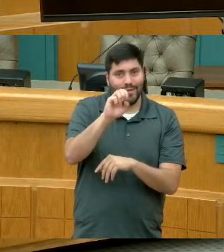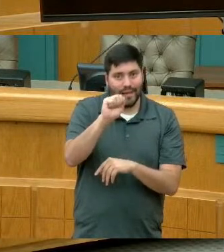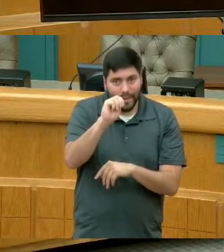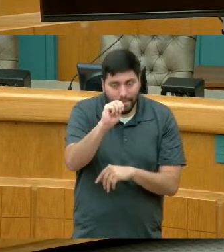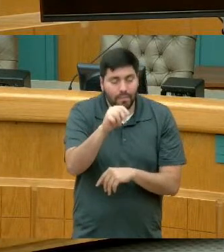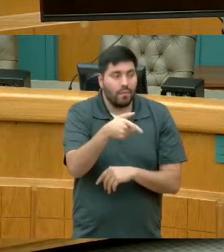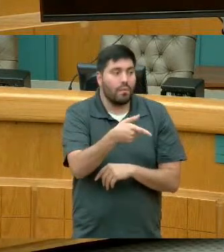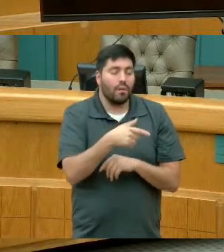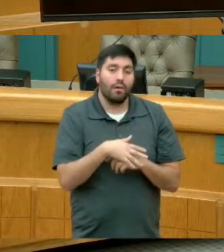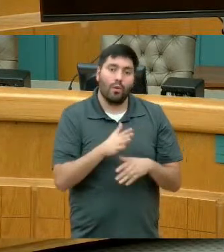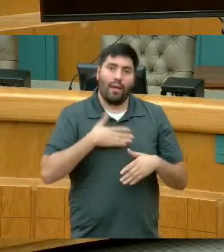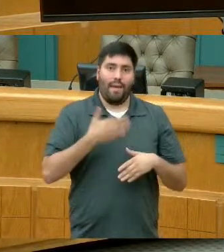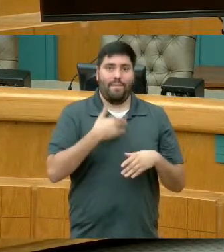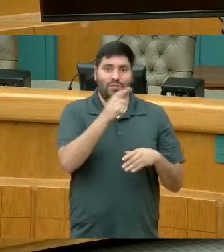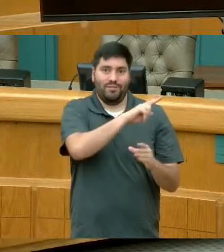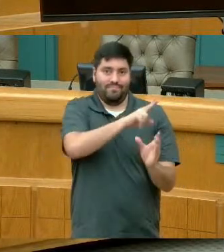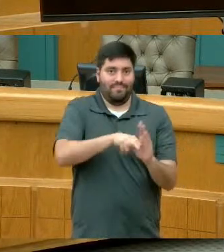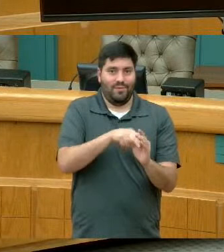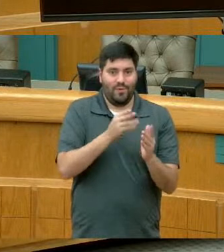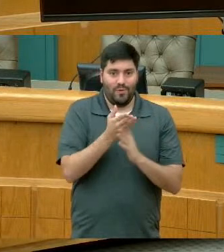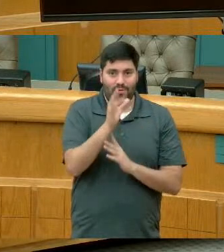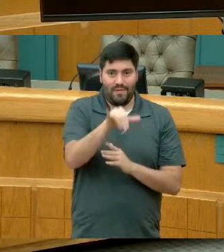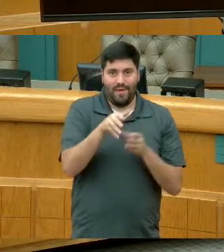we're live streaming and able to do